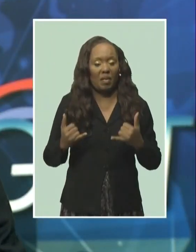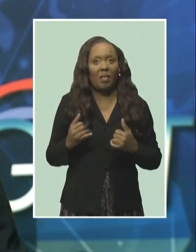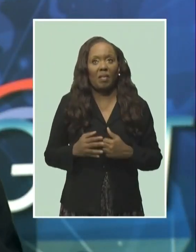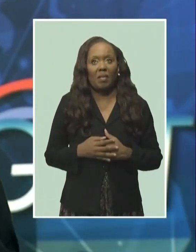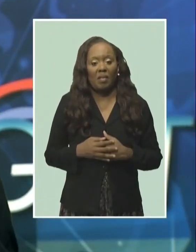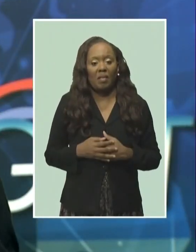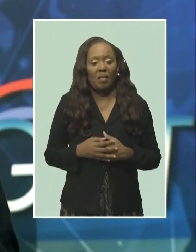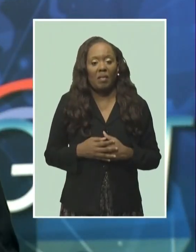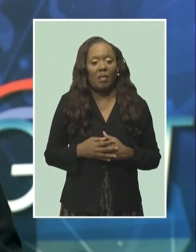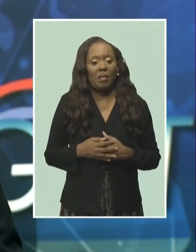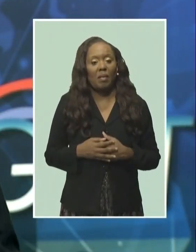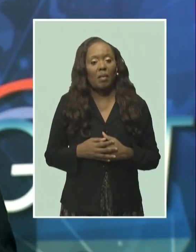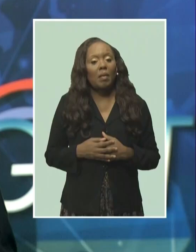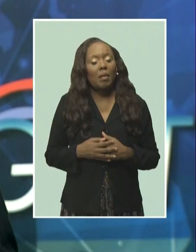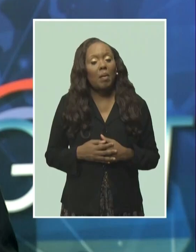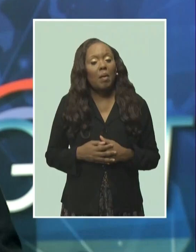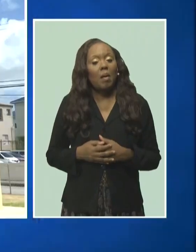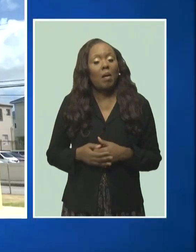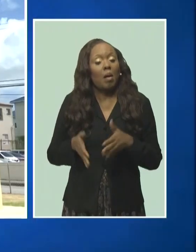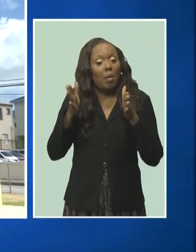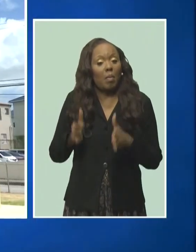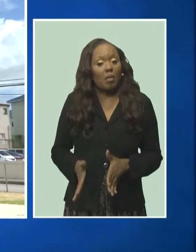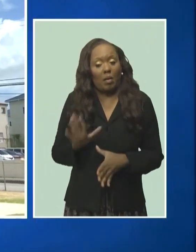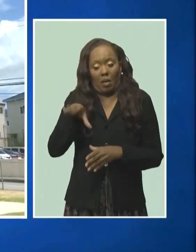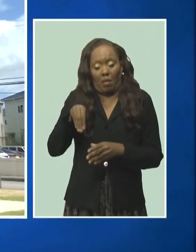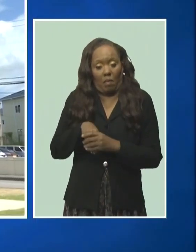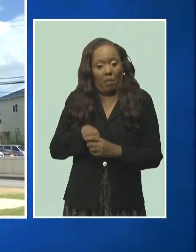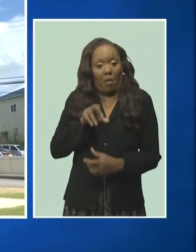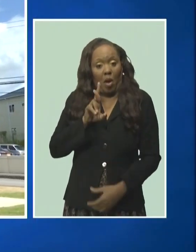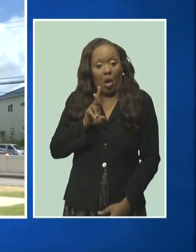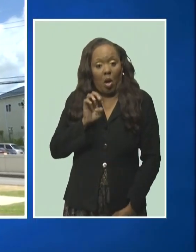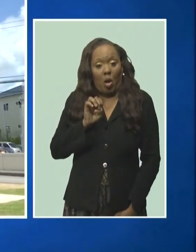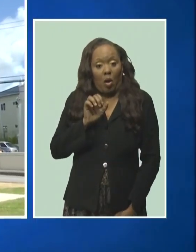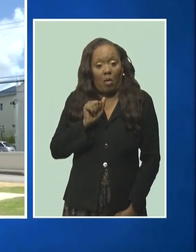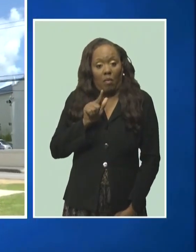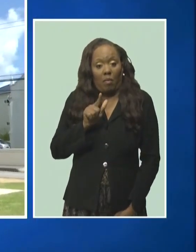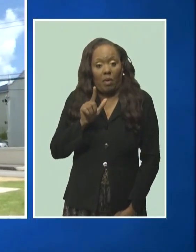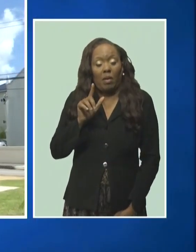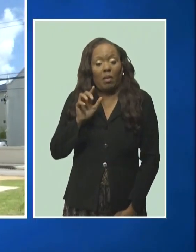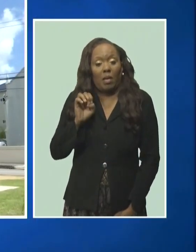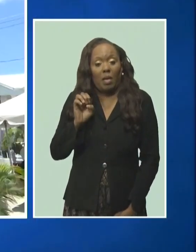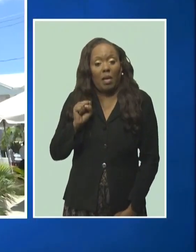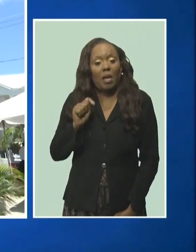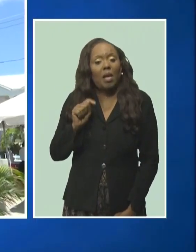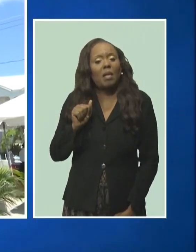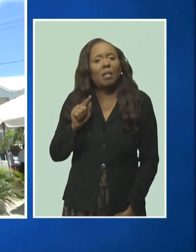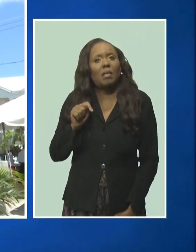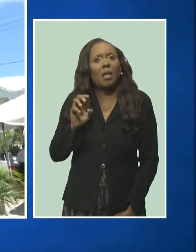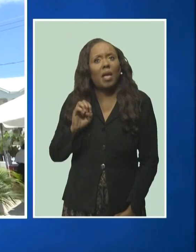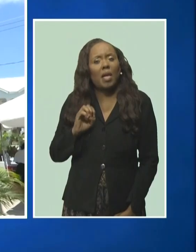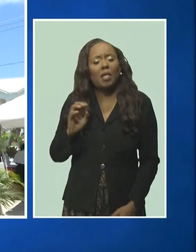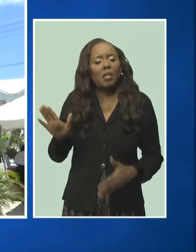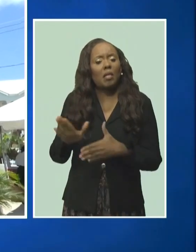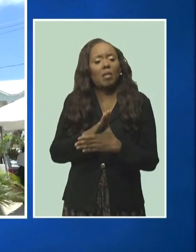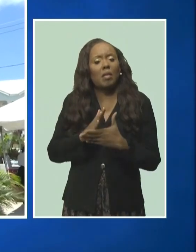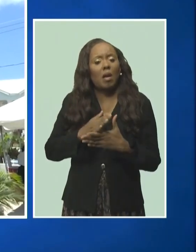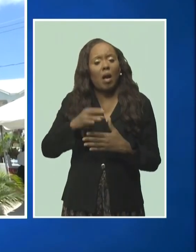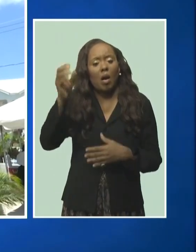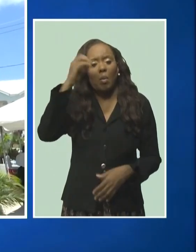That's another goal under her belt. Alexandra were forced to make a few changes in personnel, and the difference was